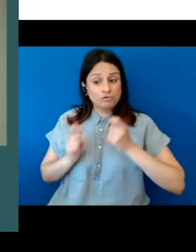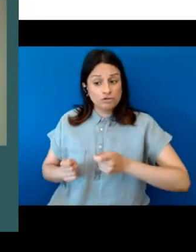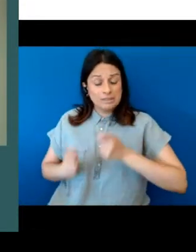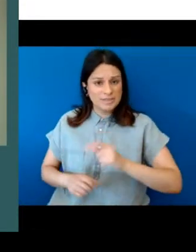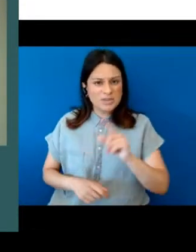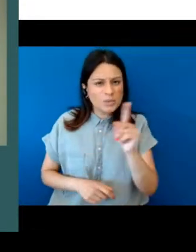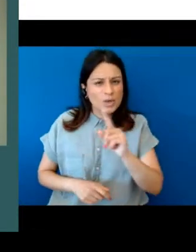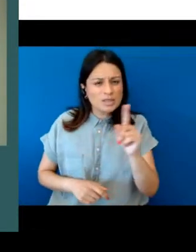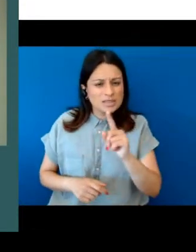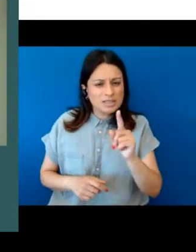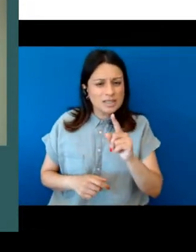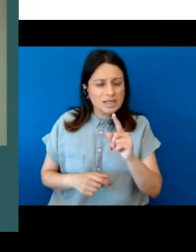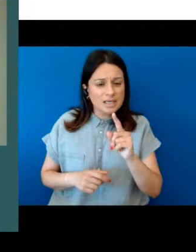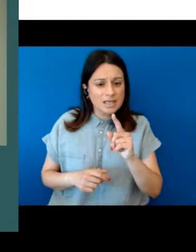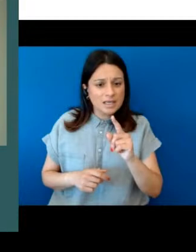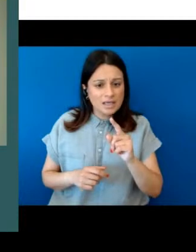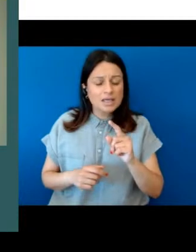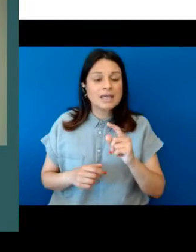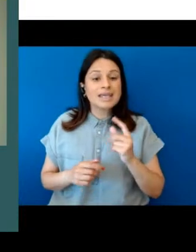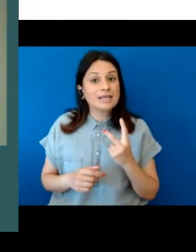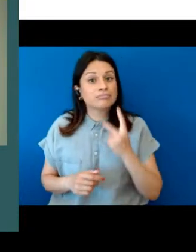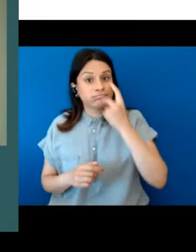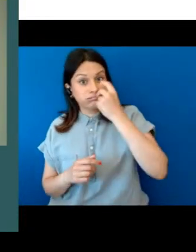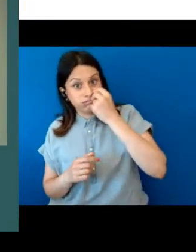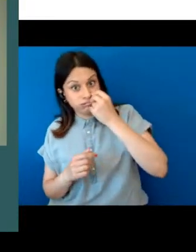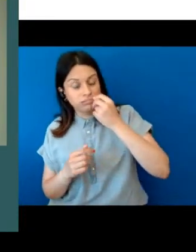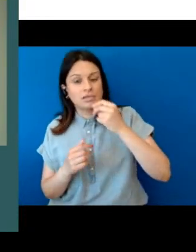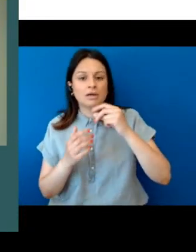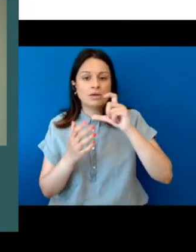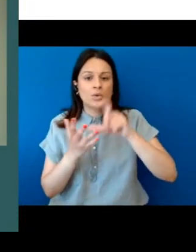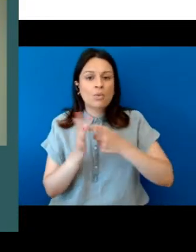intranasal corticosteroid and see if it helps.